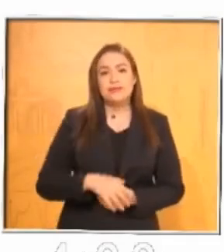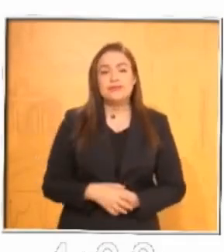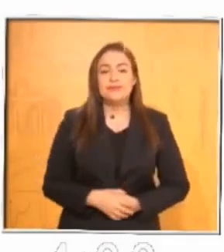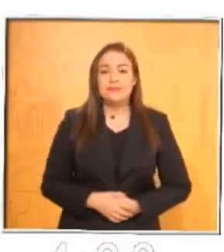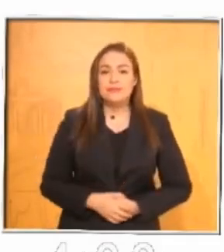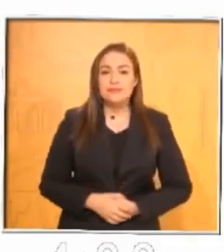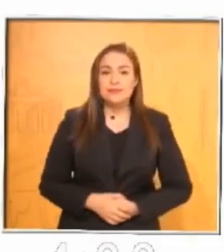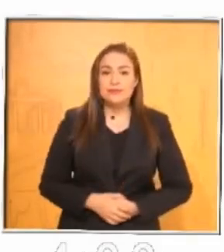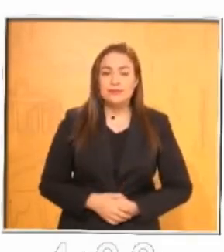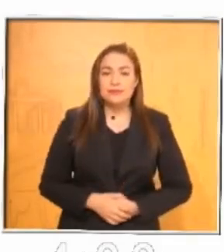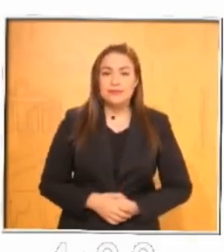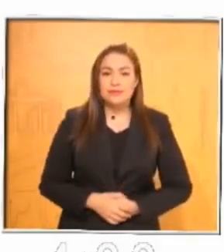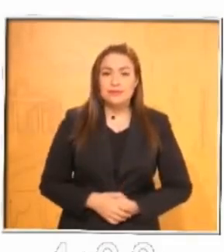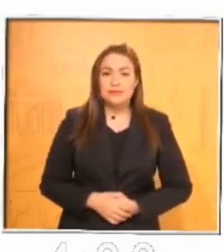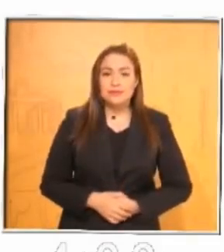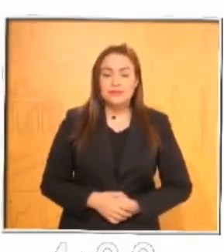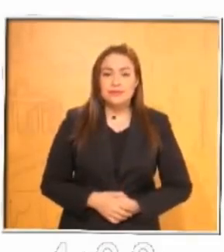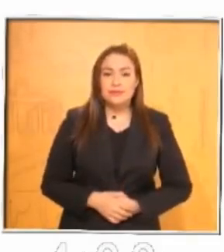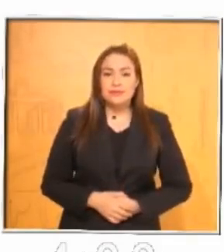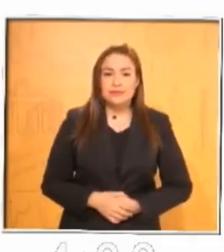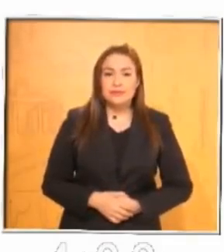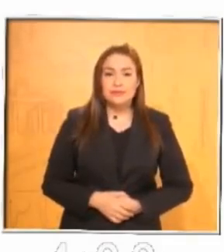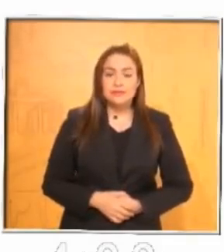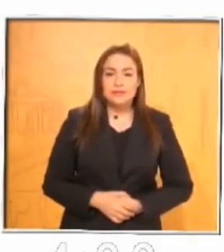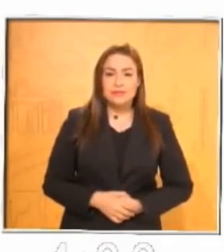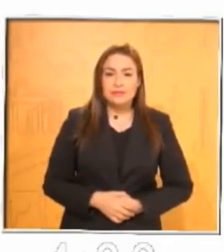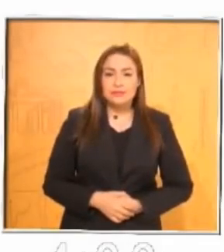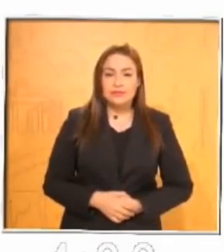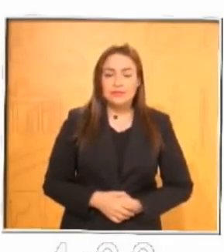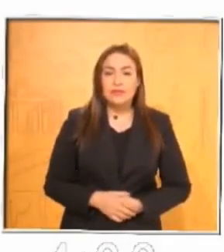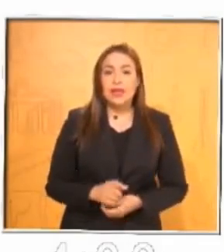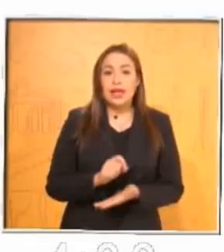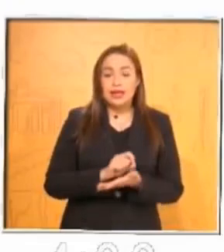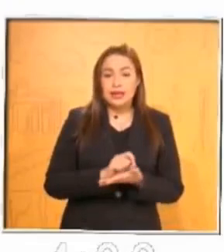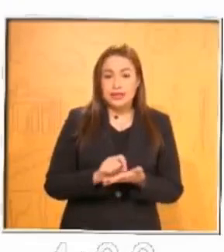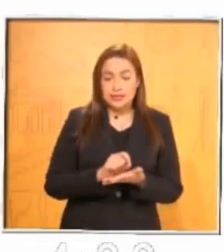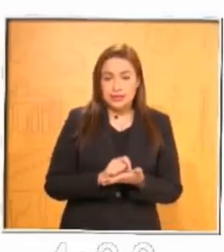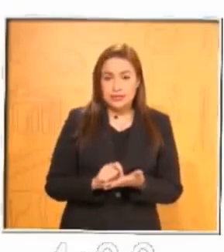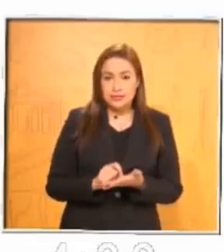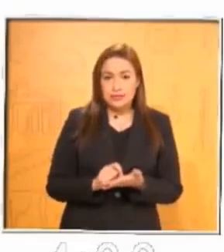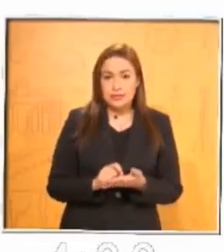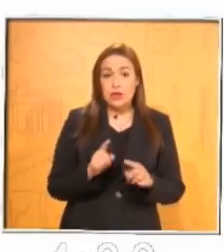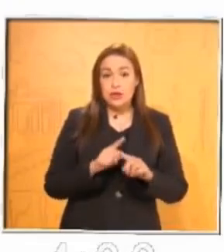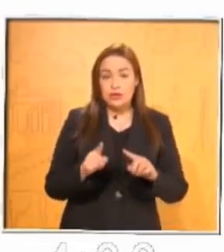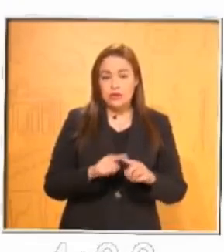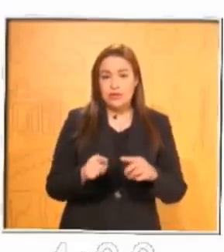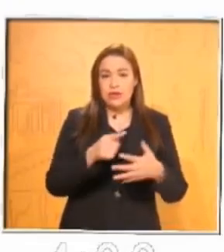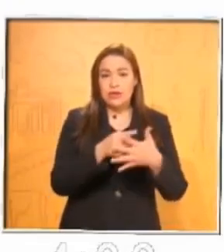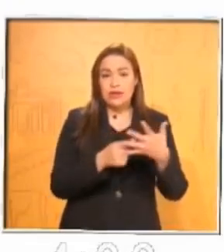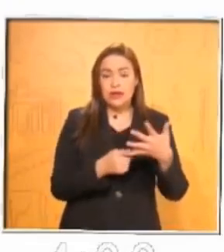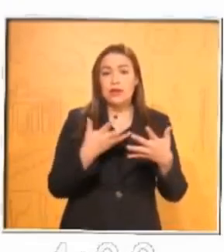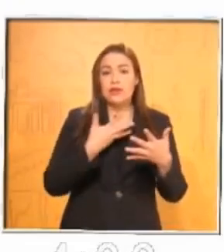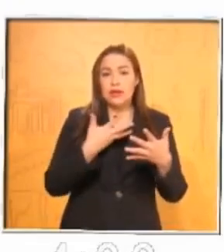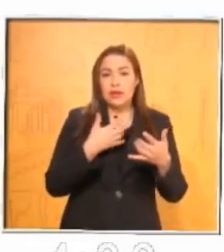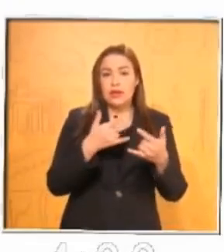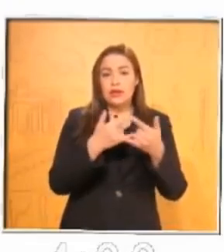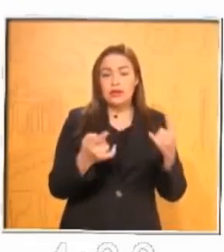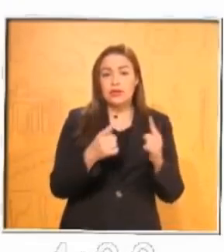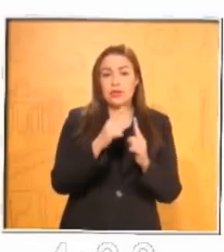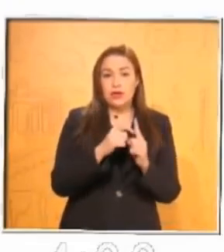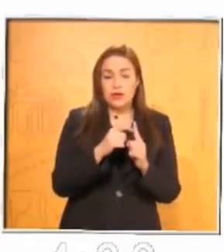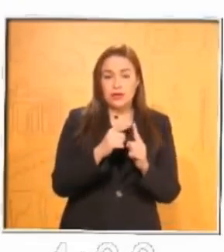Now we're going to check different elements in a comic strip. But before, we